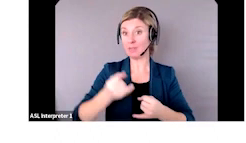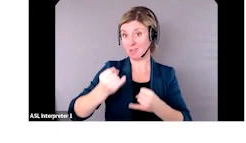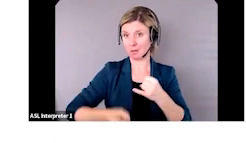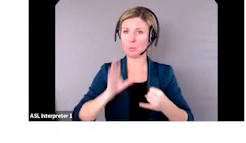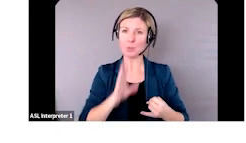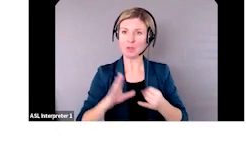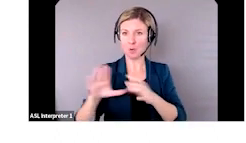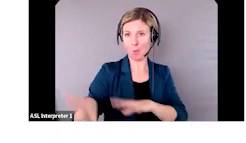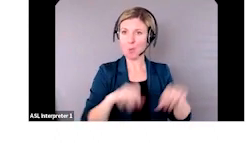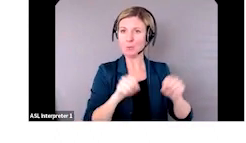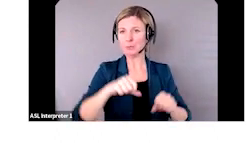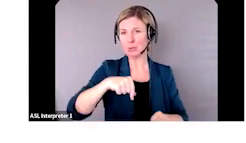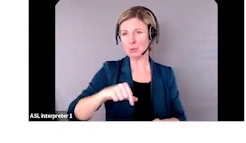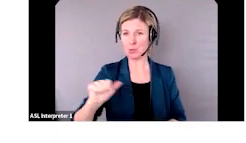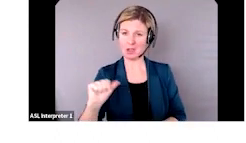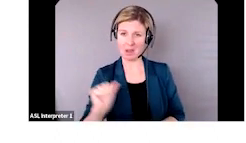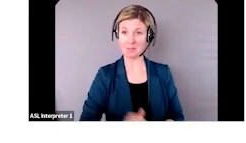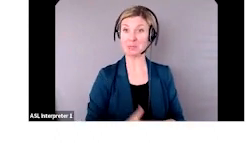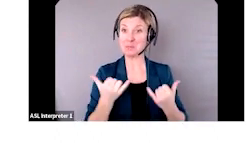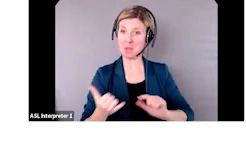All right, over to you, Don.